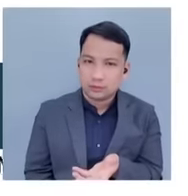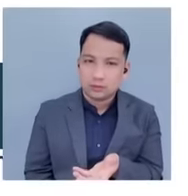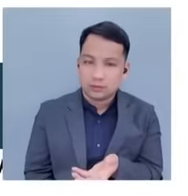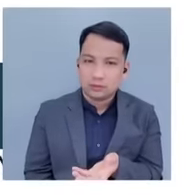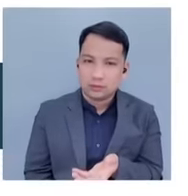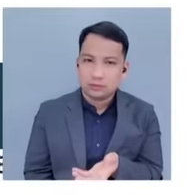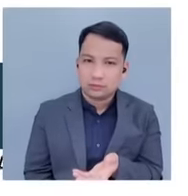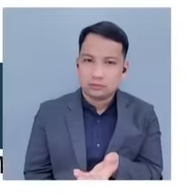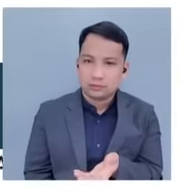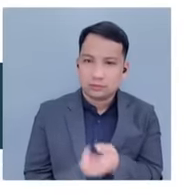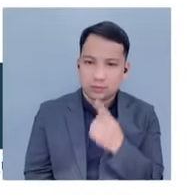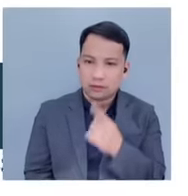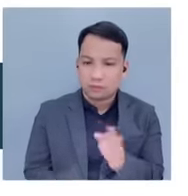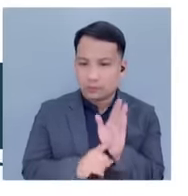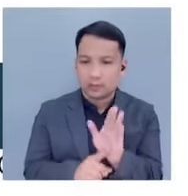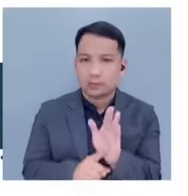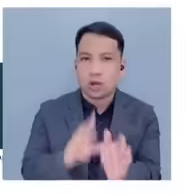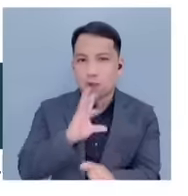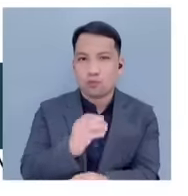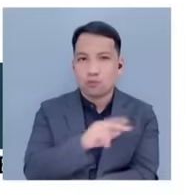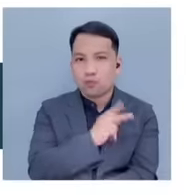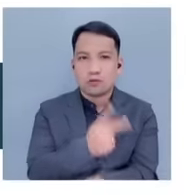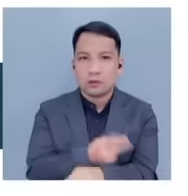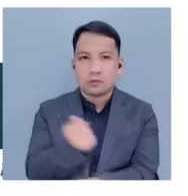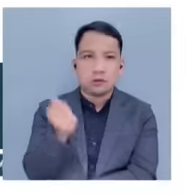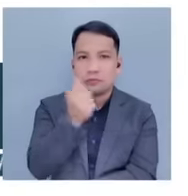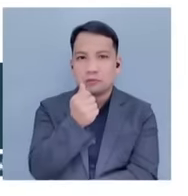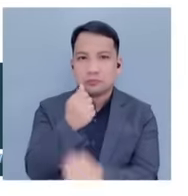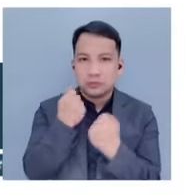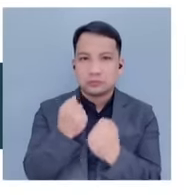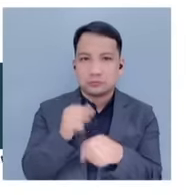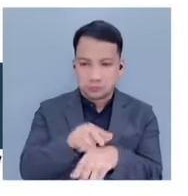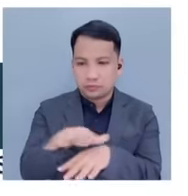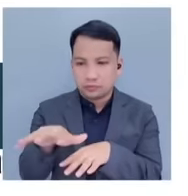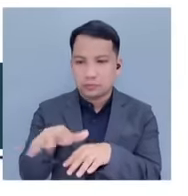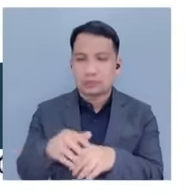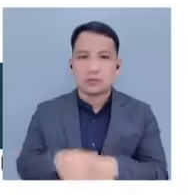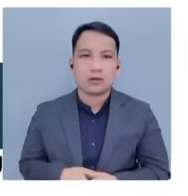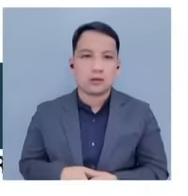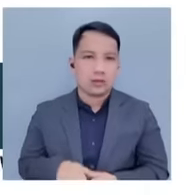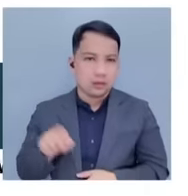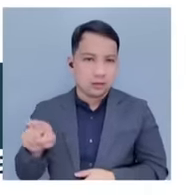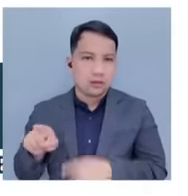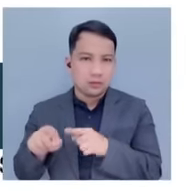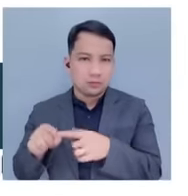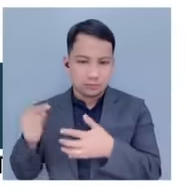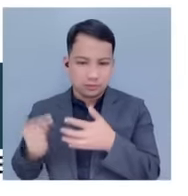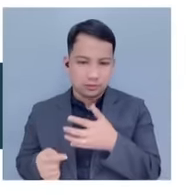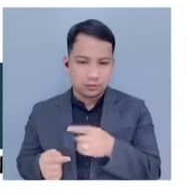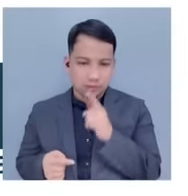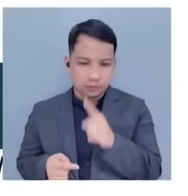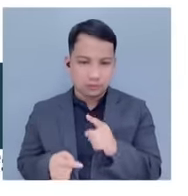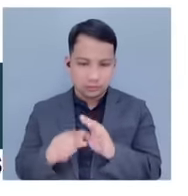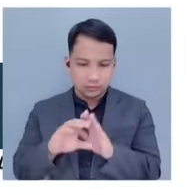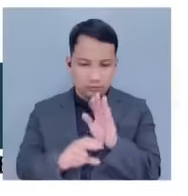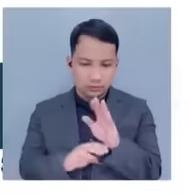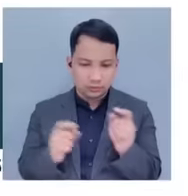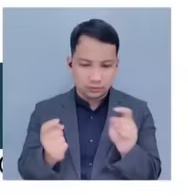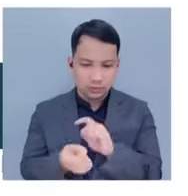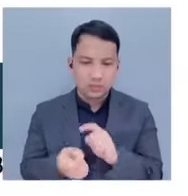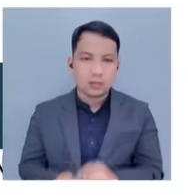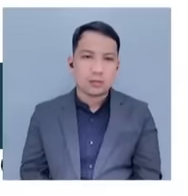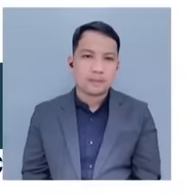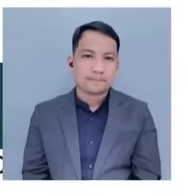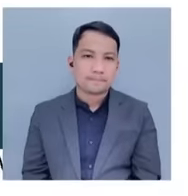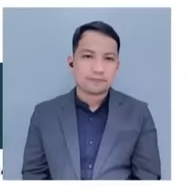force. That's what they intend to do. But then you go to the facts, like for the charter change statements,